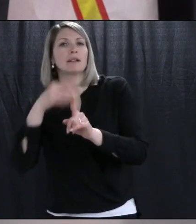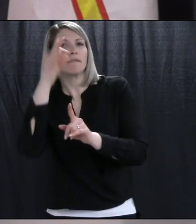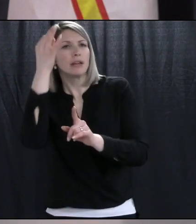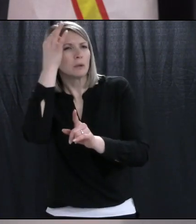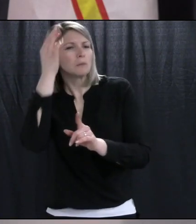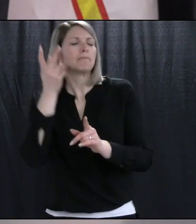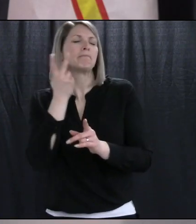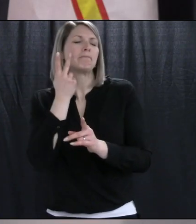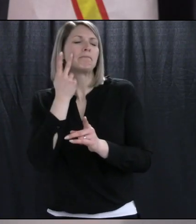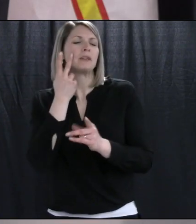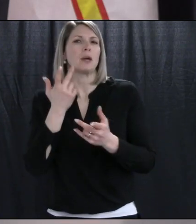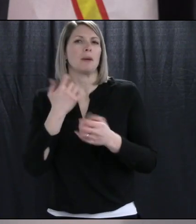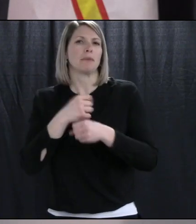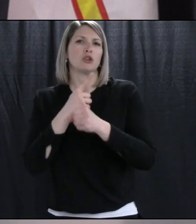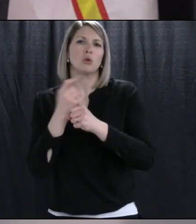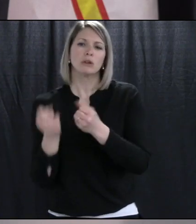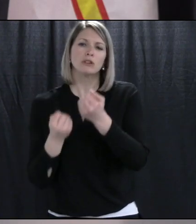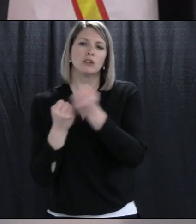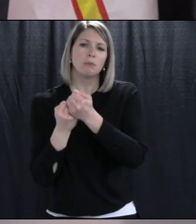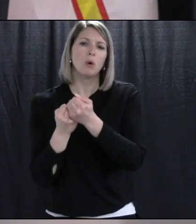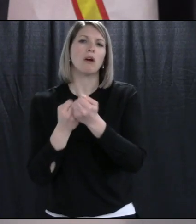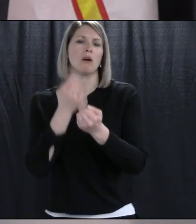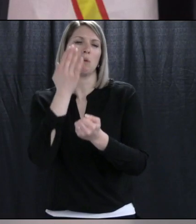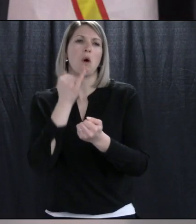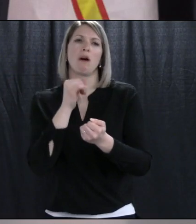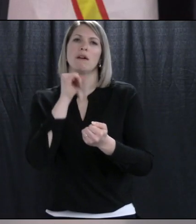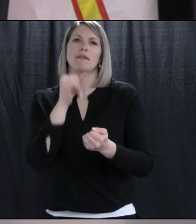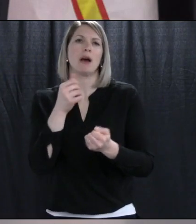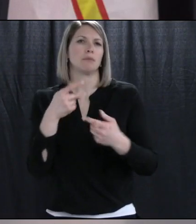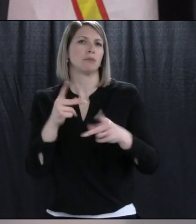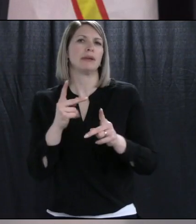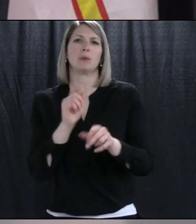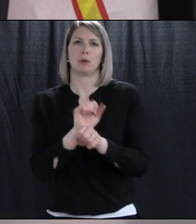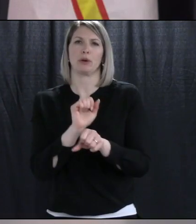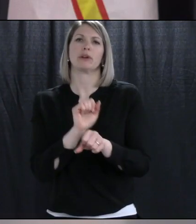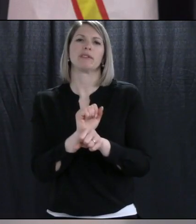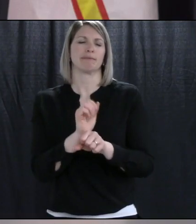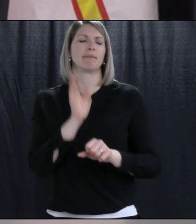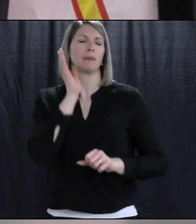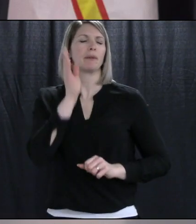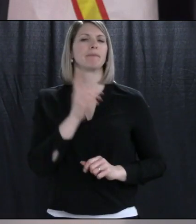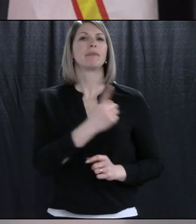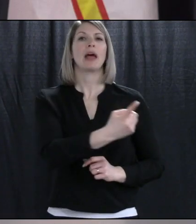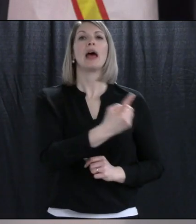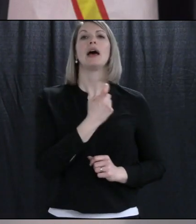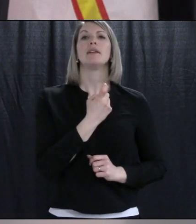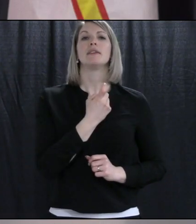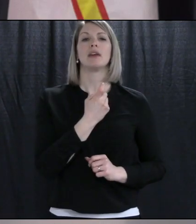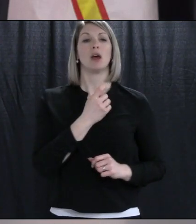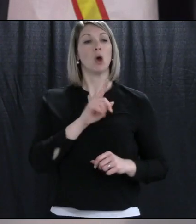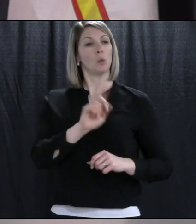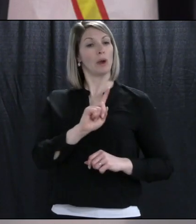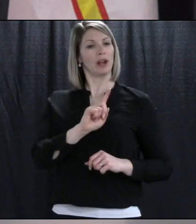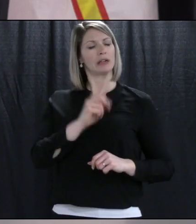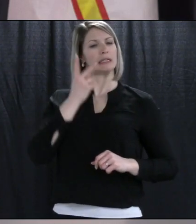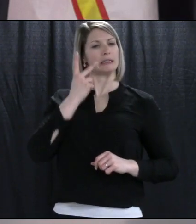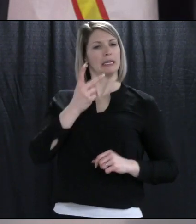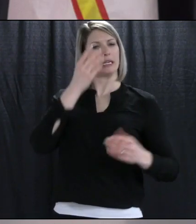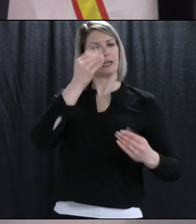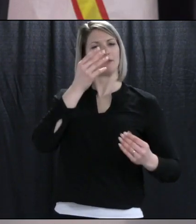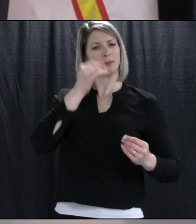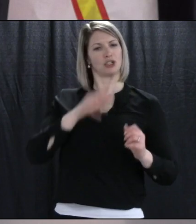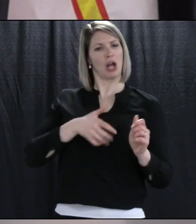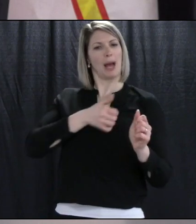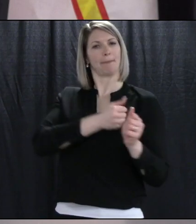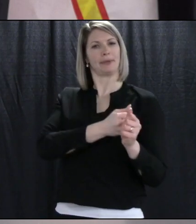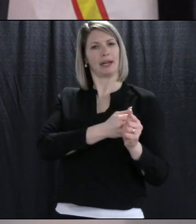support those that have been displaced because of COVID-19. Just looking to clarify then, is there a link they can go to, somewhere they can go to see